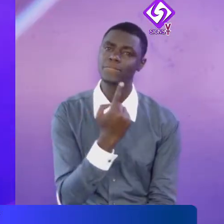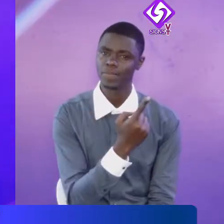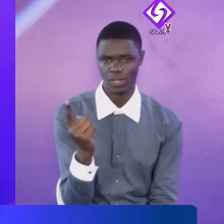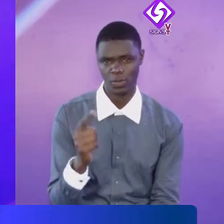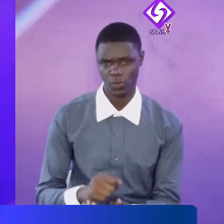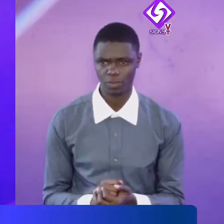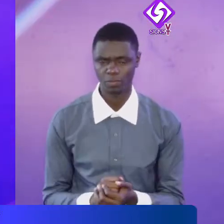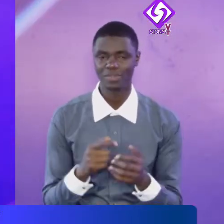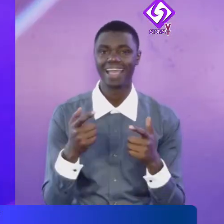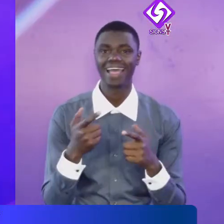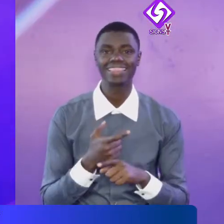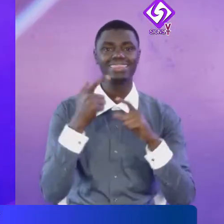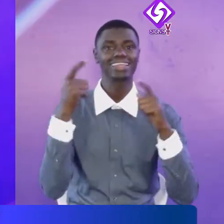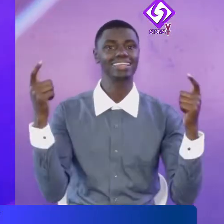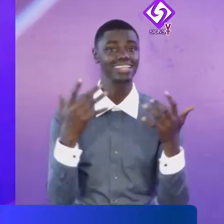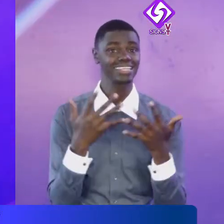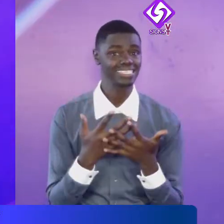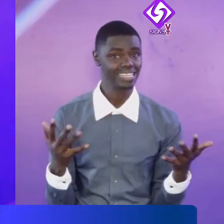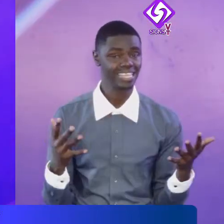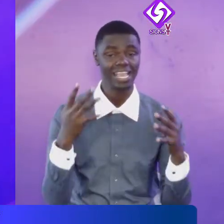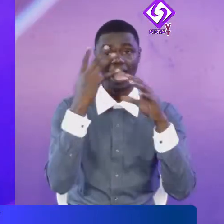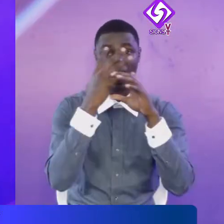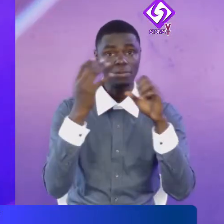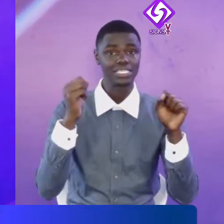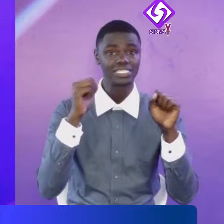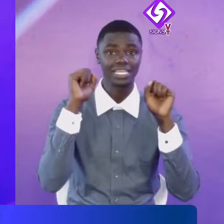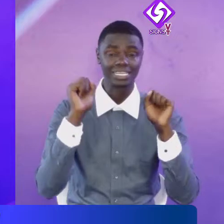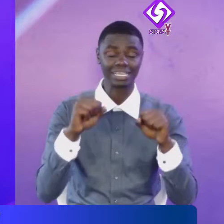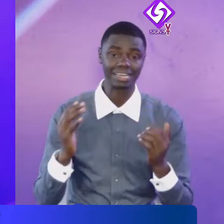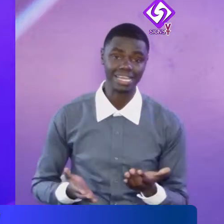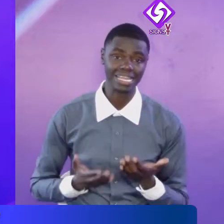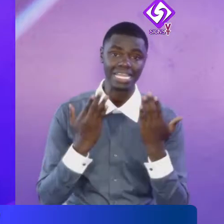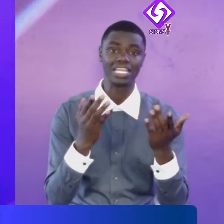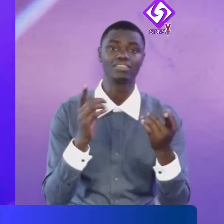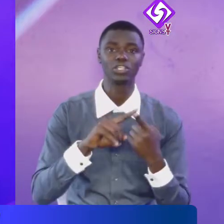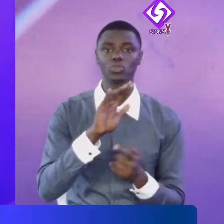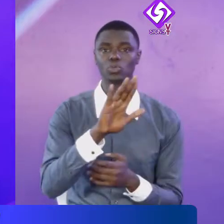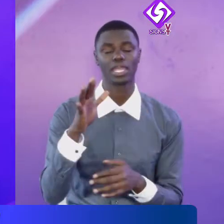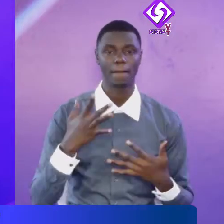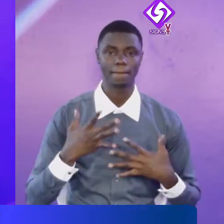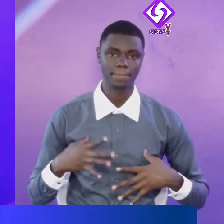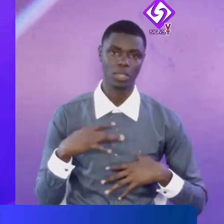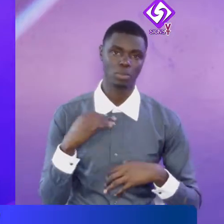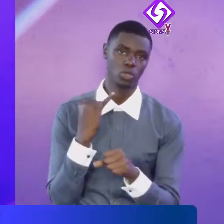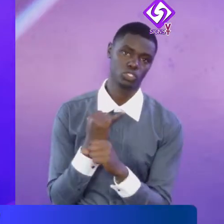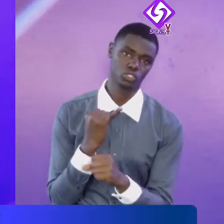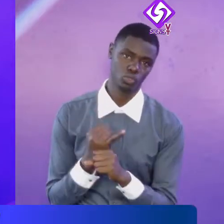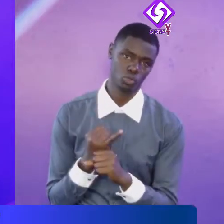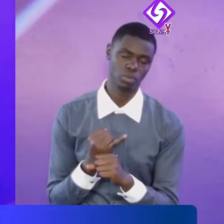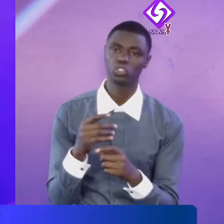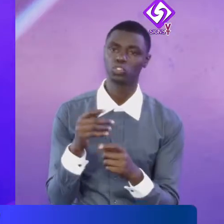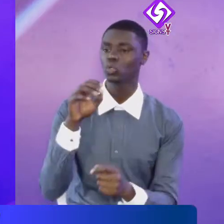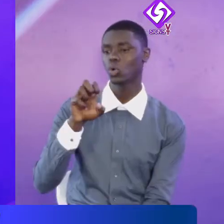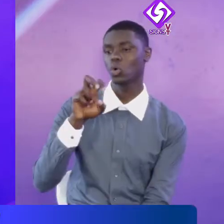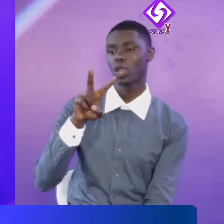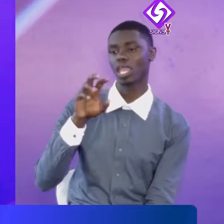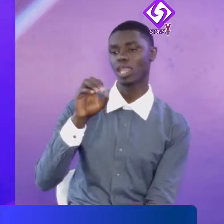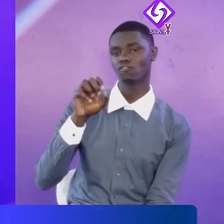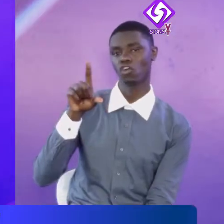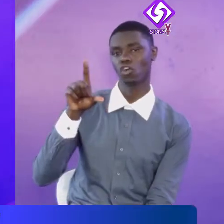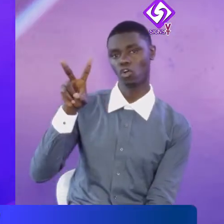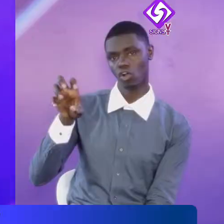the greatest thing a president can ever deliver to its people is a job. So Evolve is